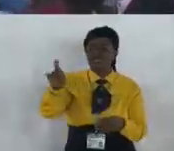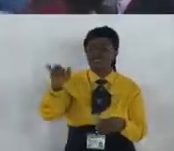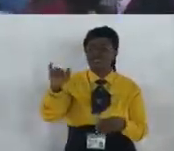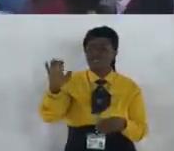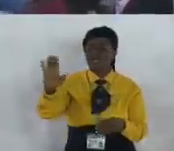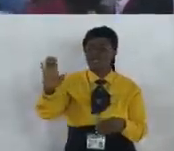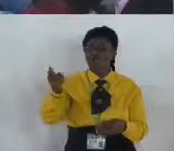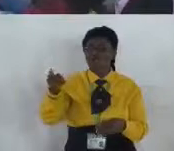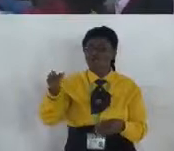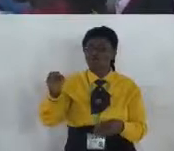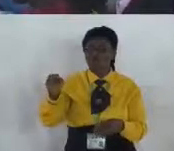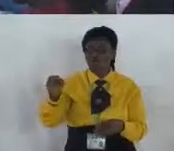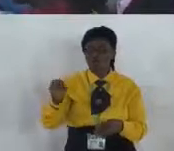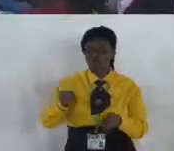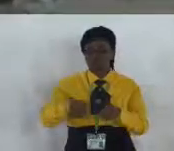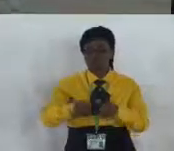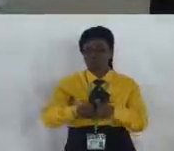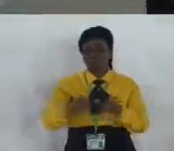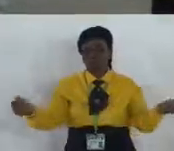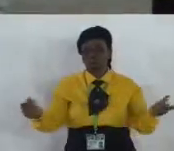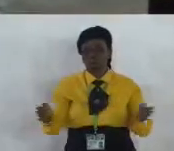What can't you do?